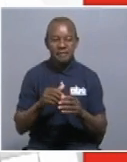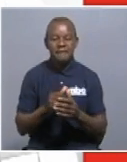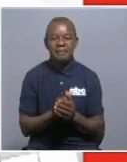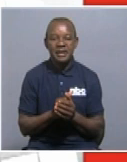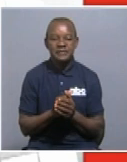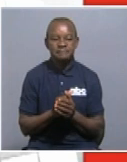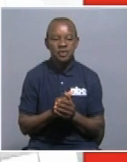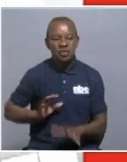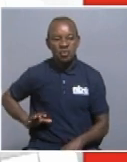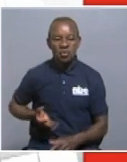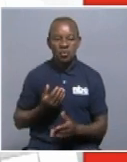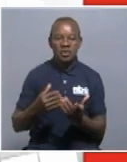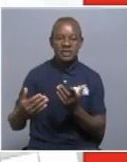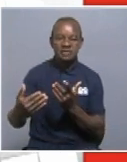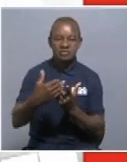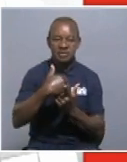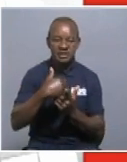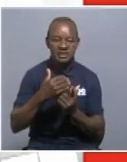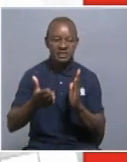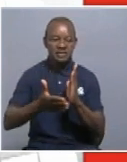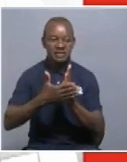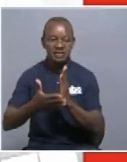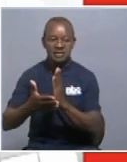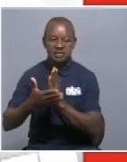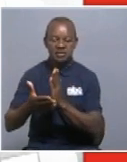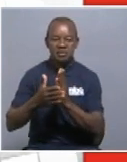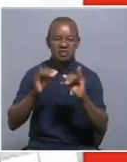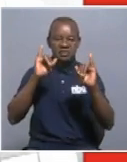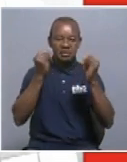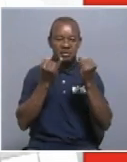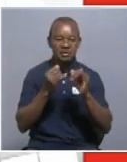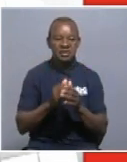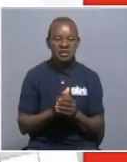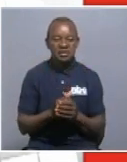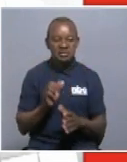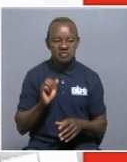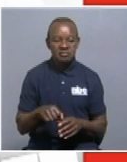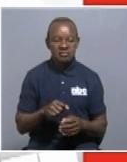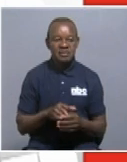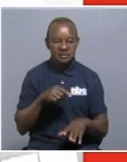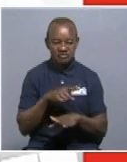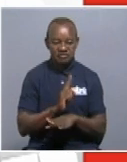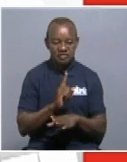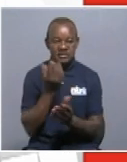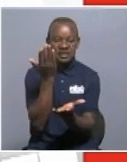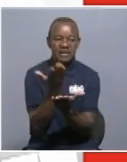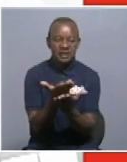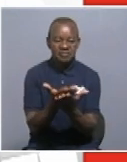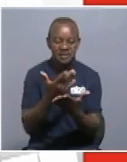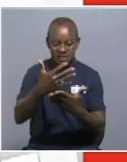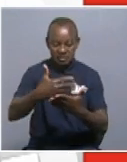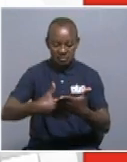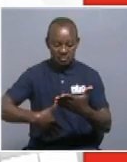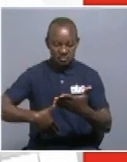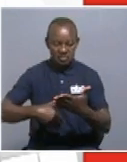the nearest police station, just similar to those of departures. And no testing as well as quarantine is required. However, I think